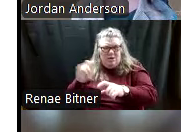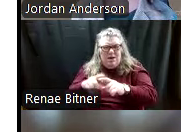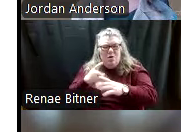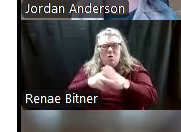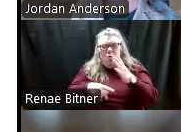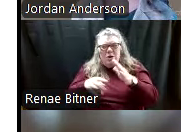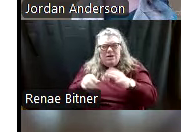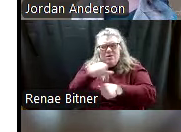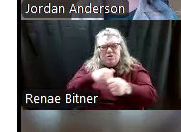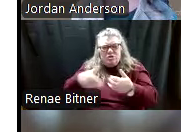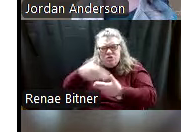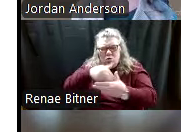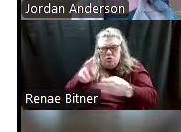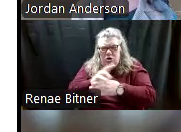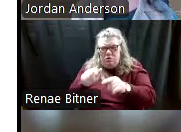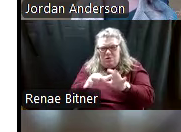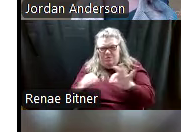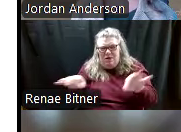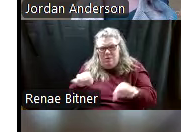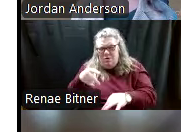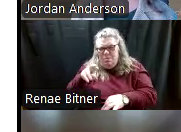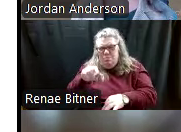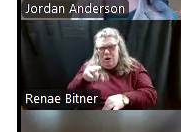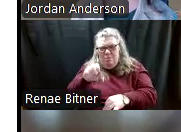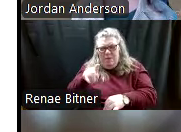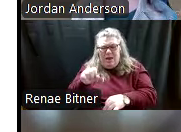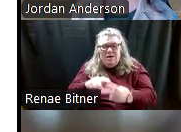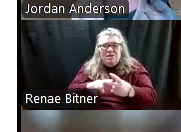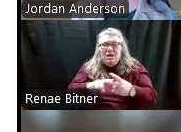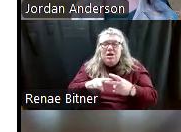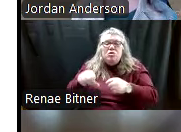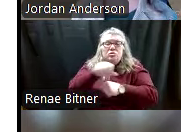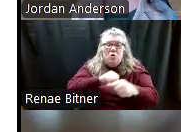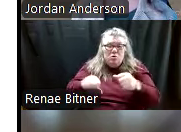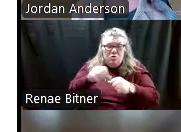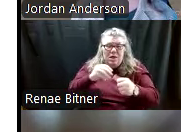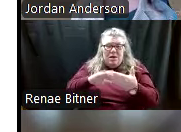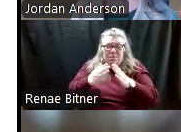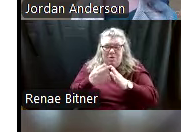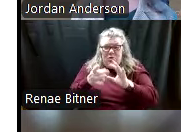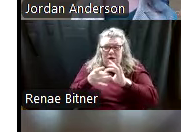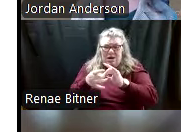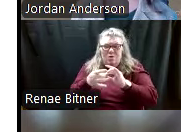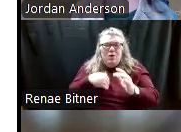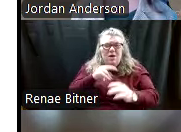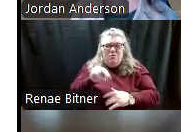of language, and then community connections and resources. We have North Dakota Hands and Voices here. We